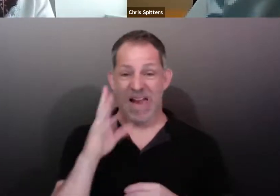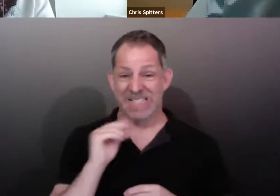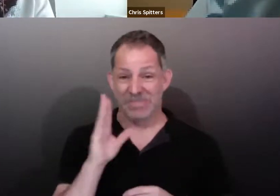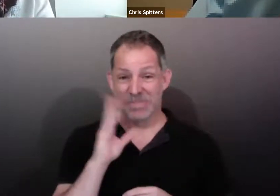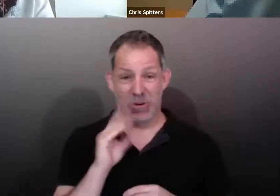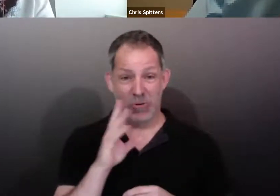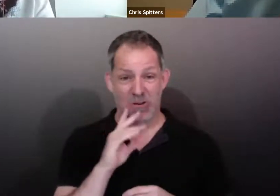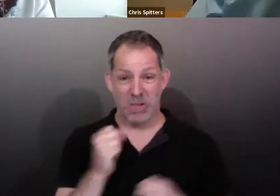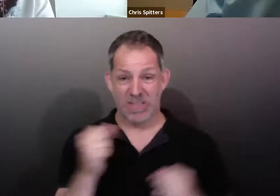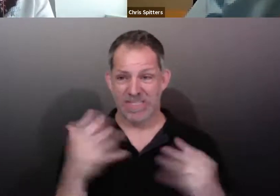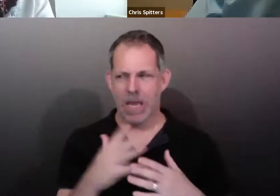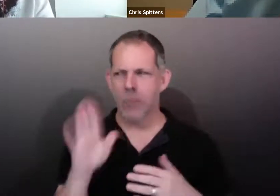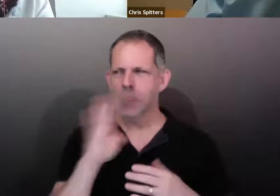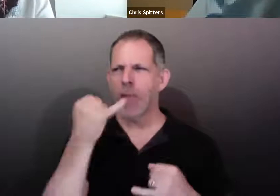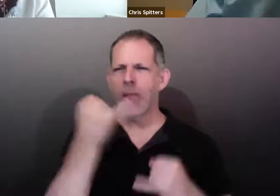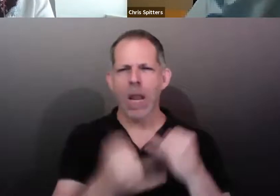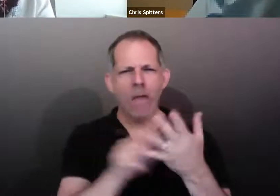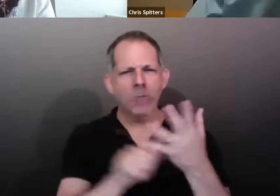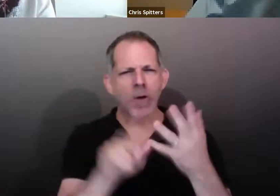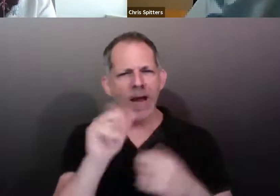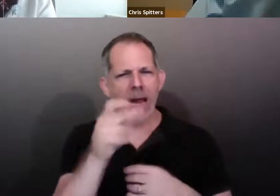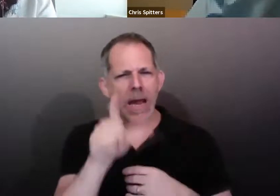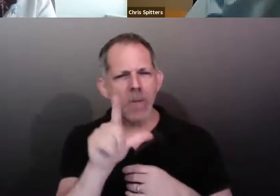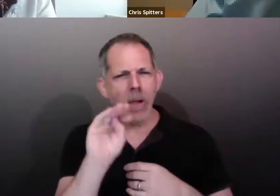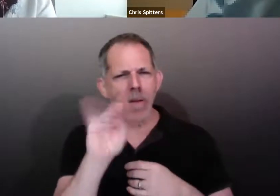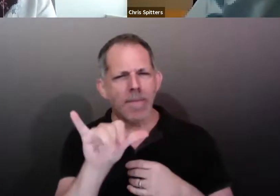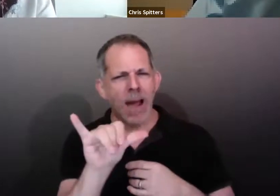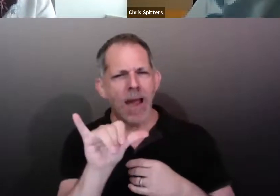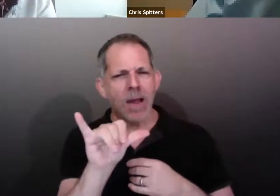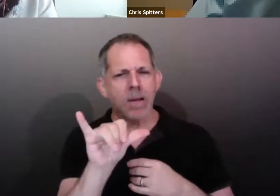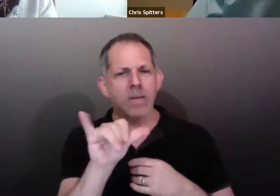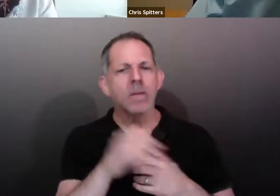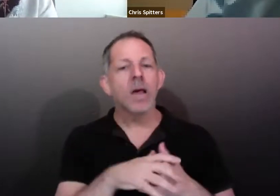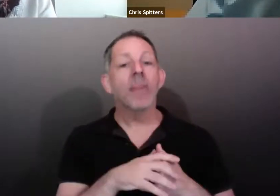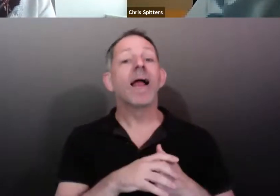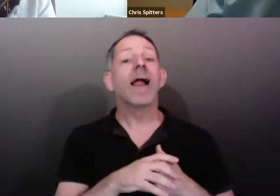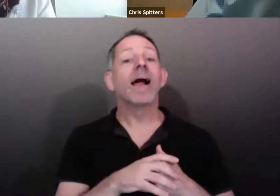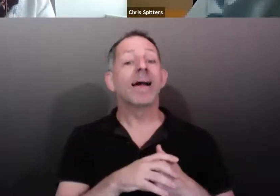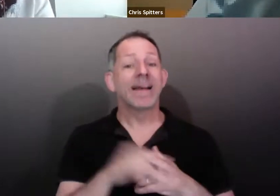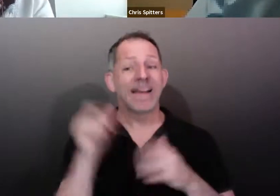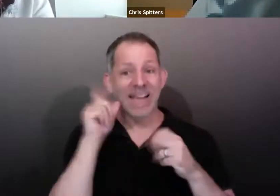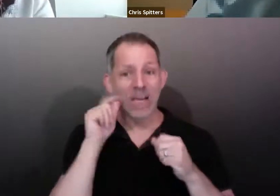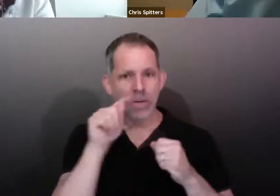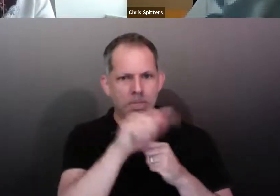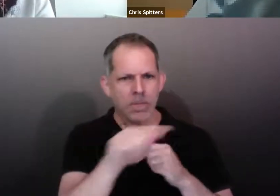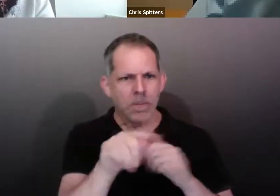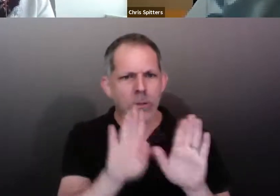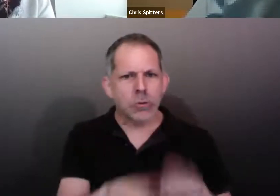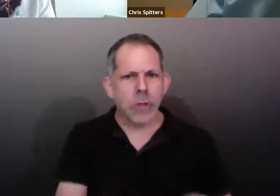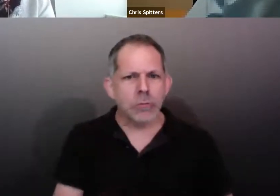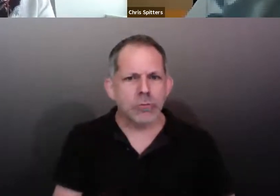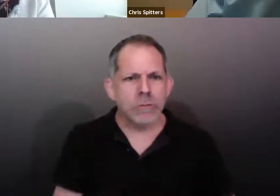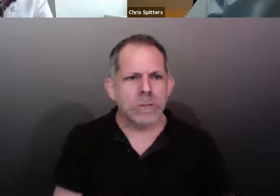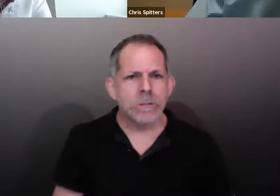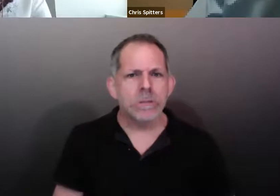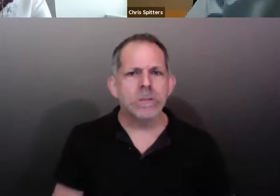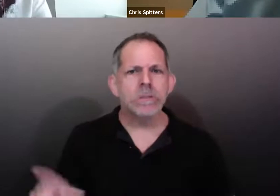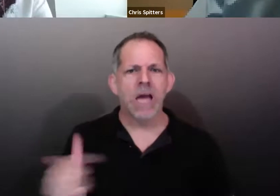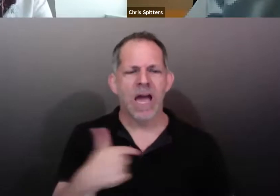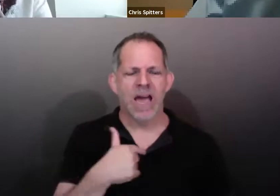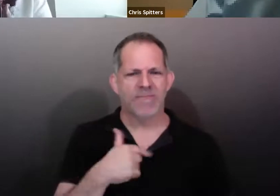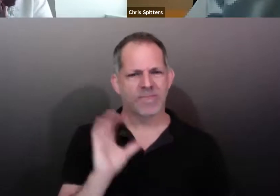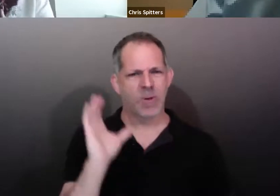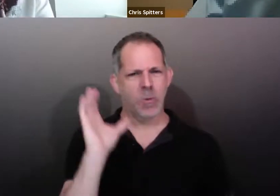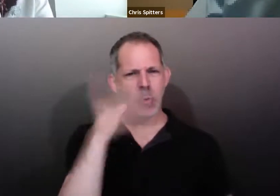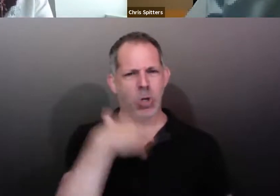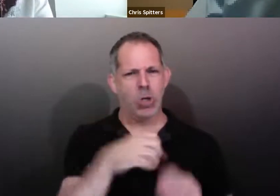starting to hear about stories of kids getting this really strange inflammatory response, and kids getting hospitalized. And I've got 2